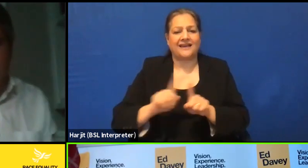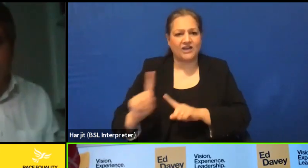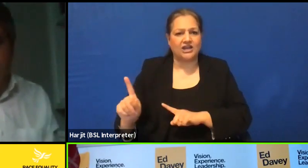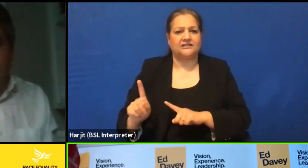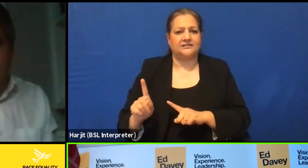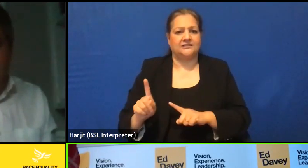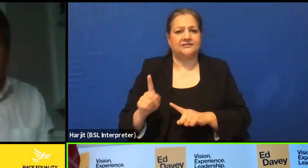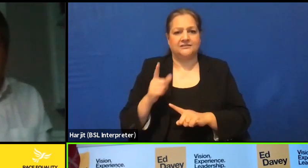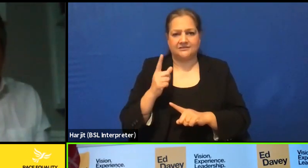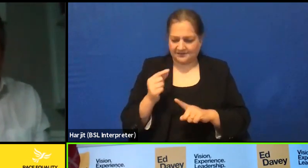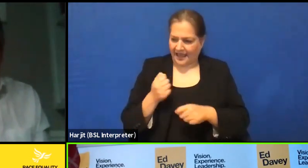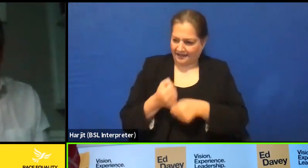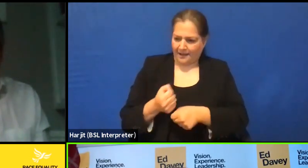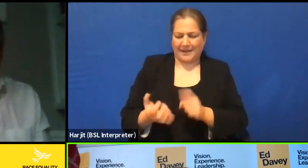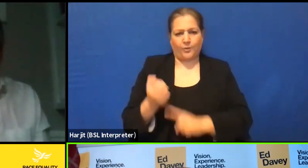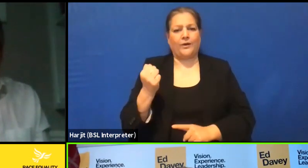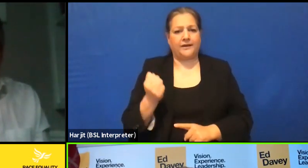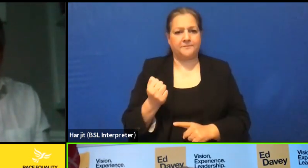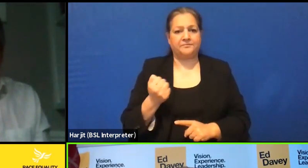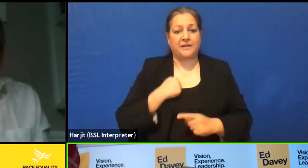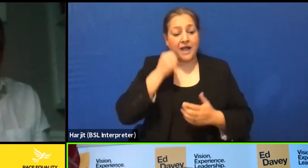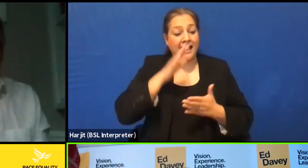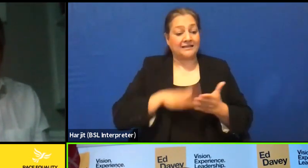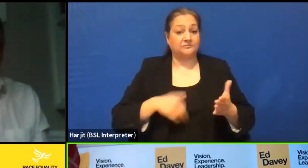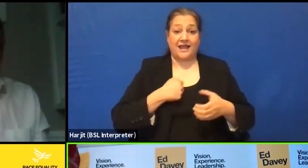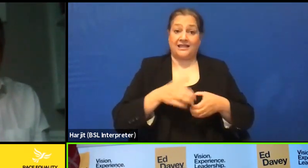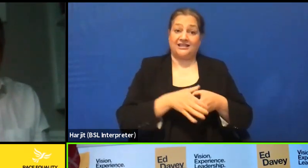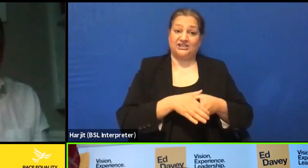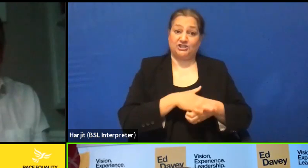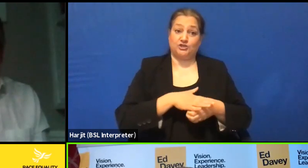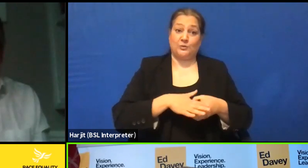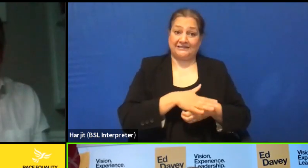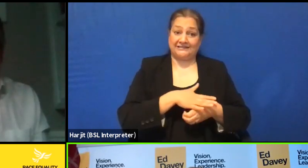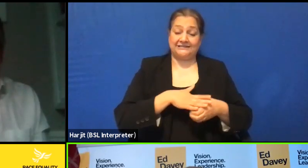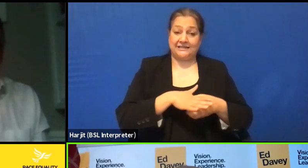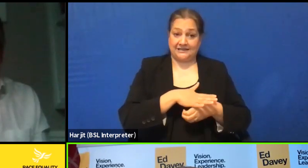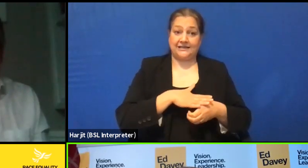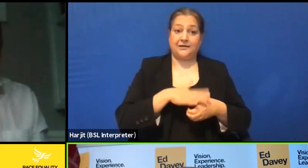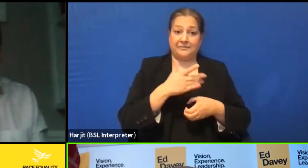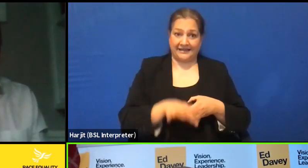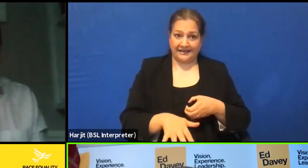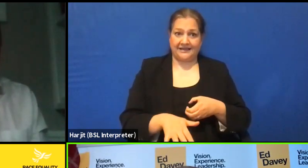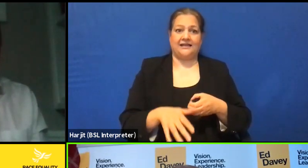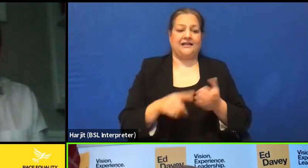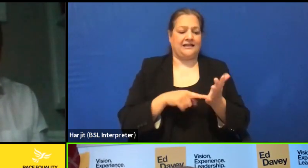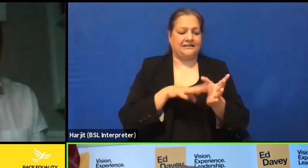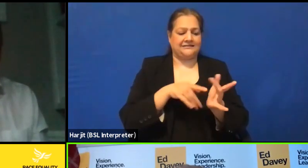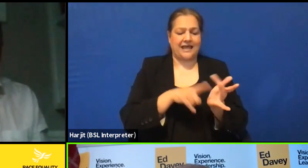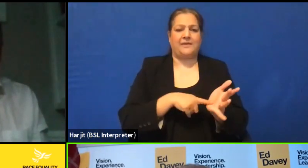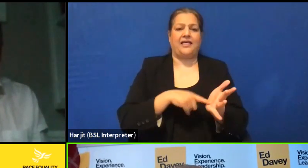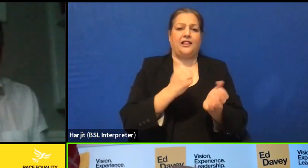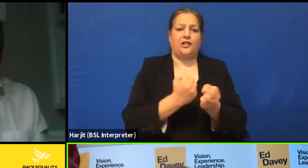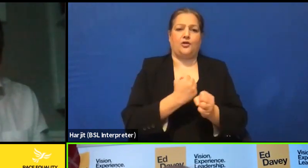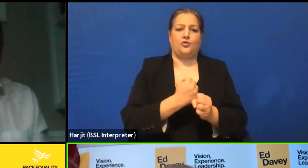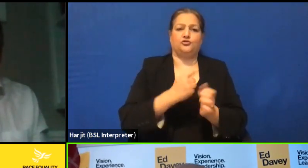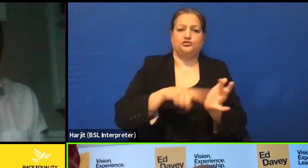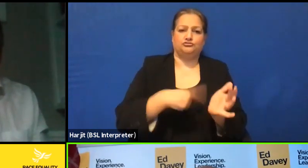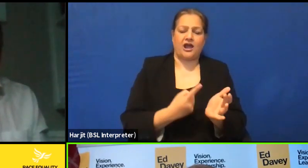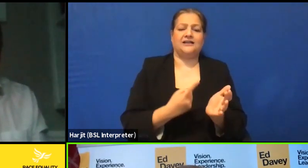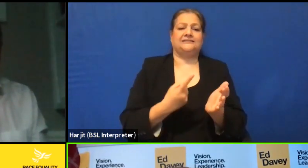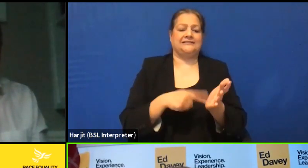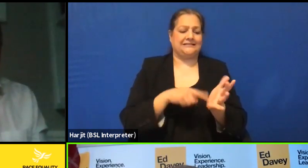from my experience in my own constituency. I mentioned this earlier. Large Tamil, Gujarati, Muslim, Korean